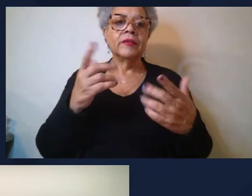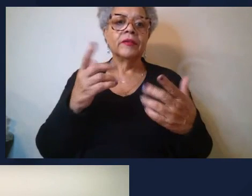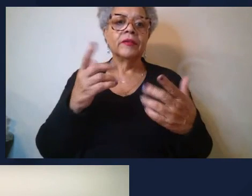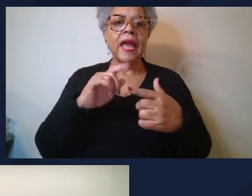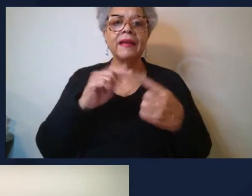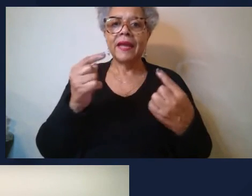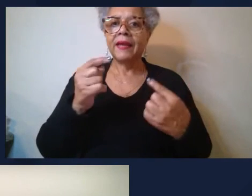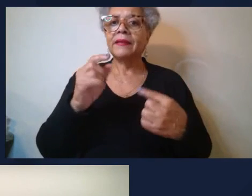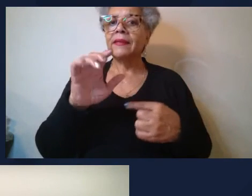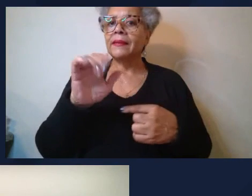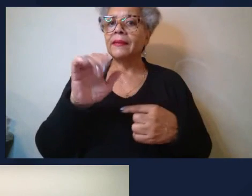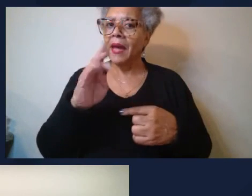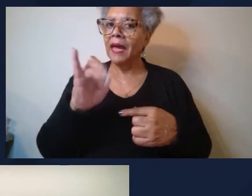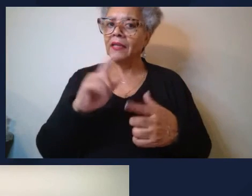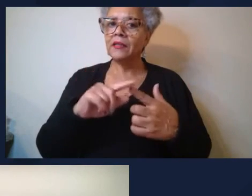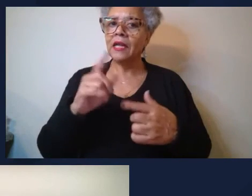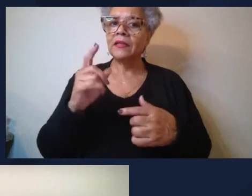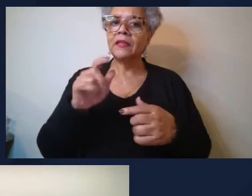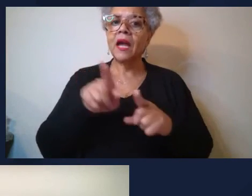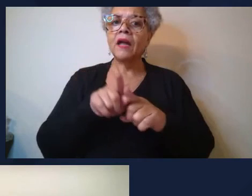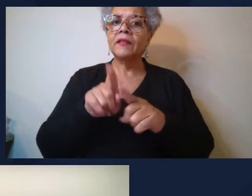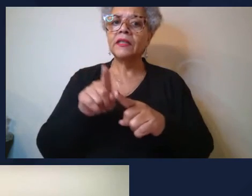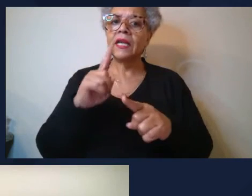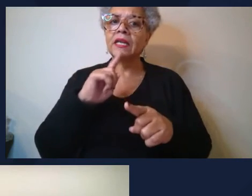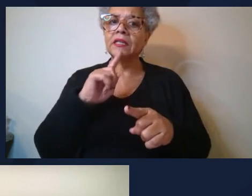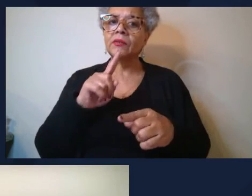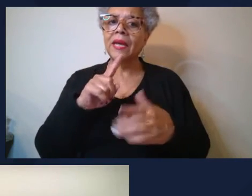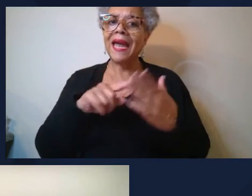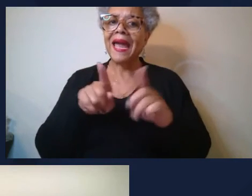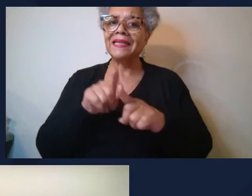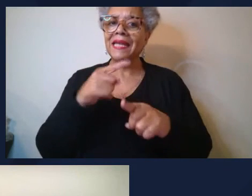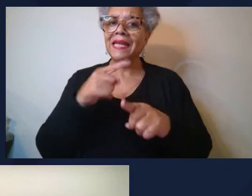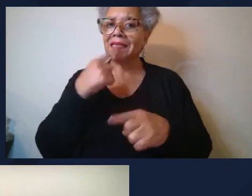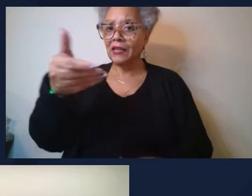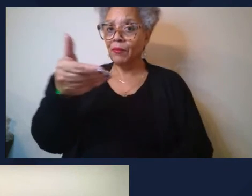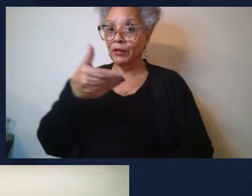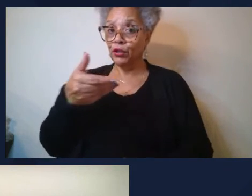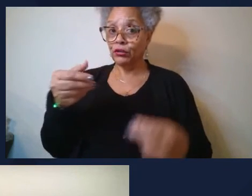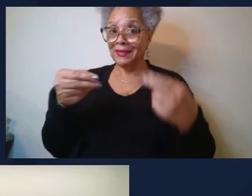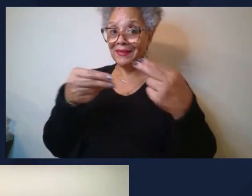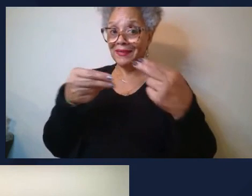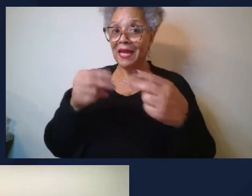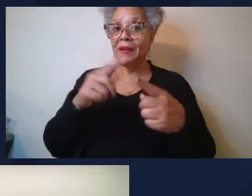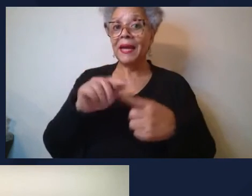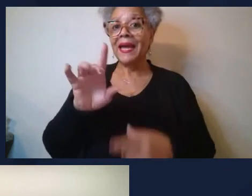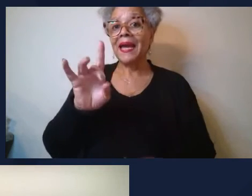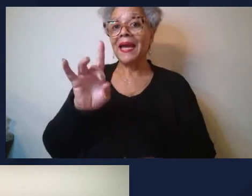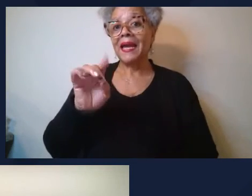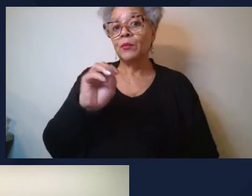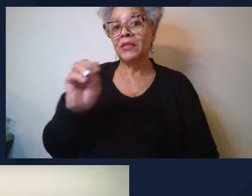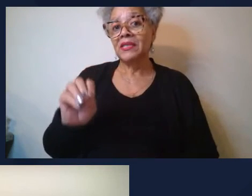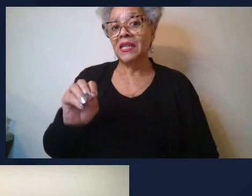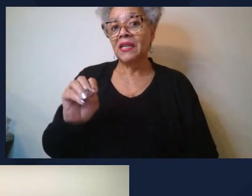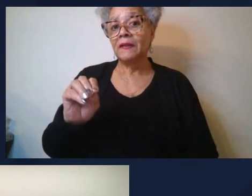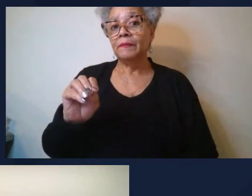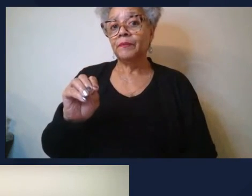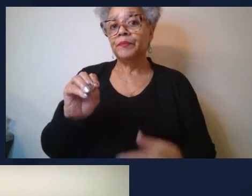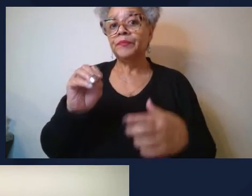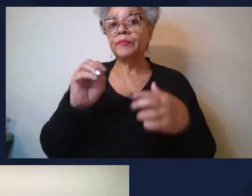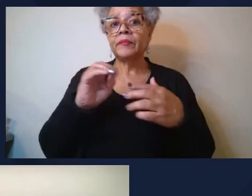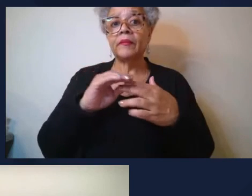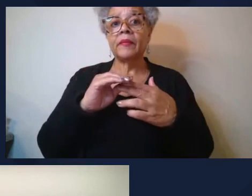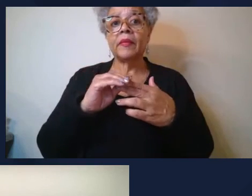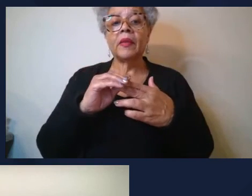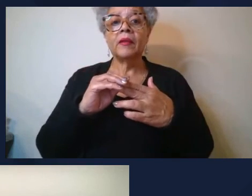The only reason we think that way is LASA is endemic here. And like I said in my introduction slide, about 80% are asymptomatic and they don't show